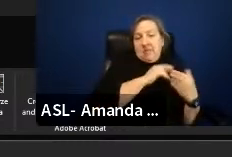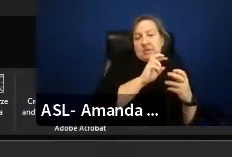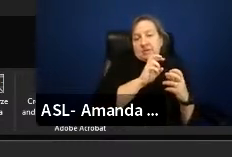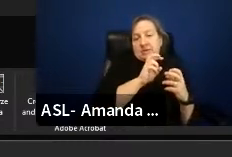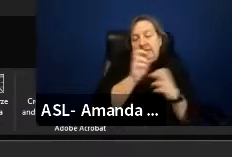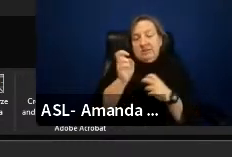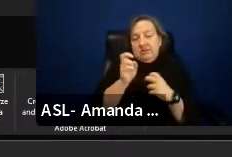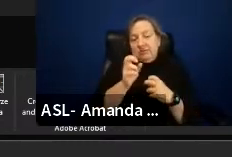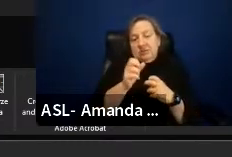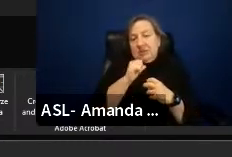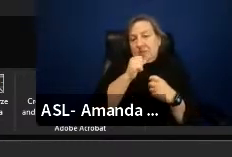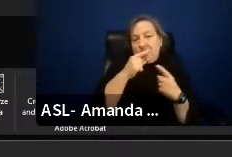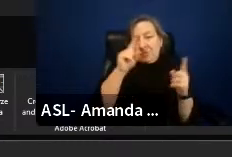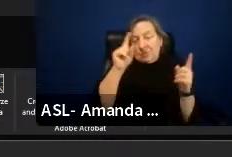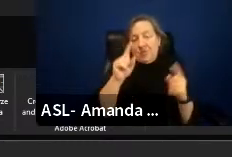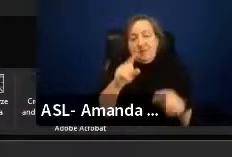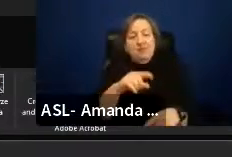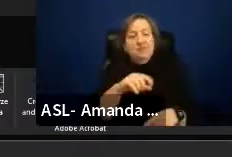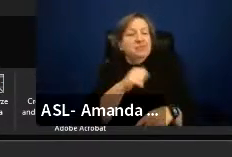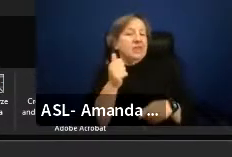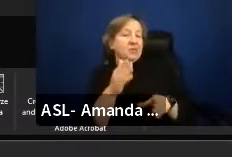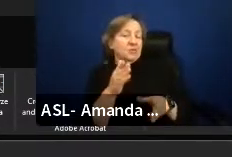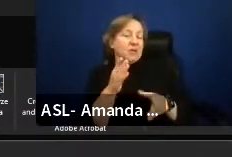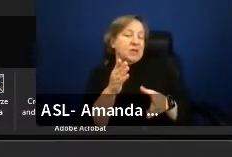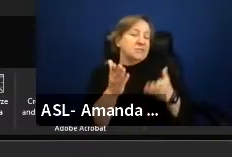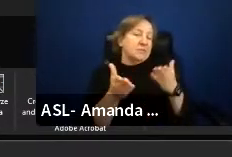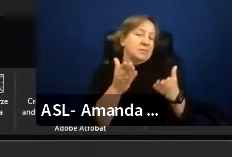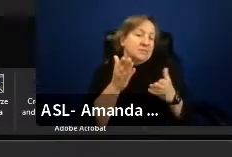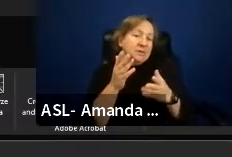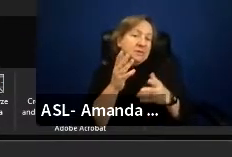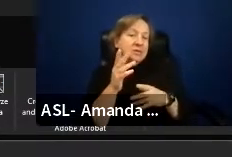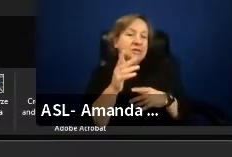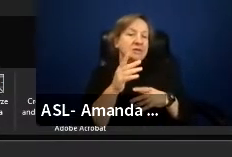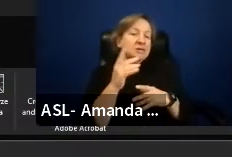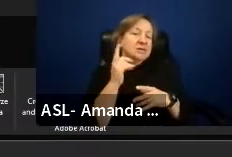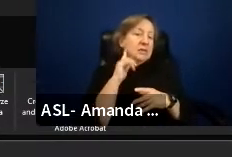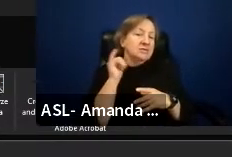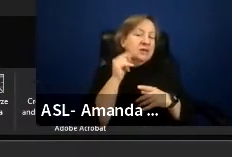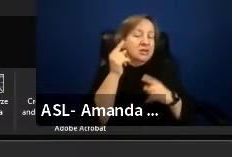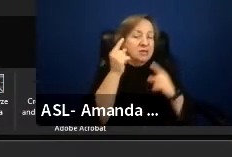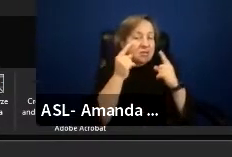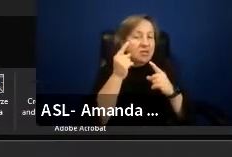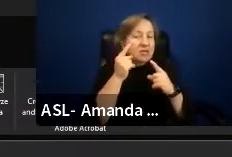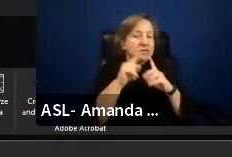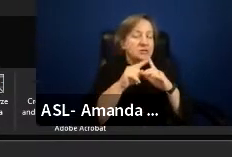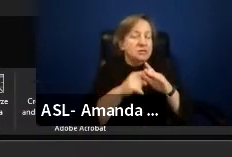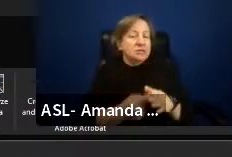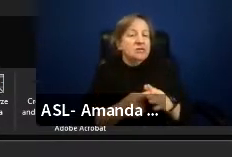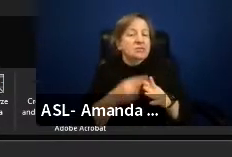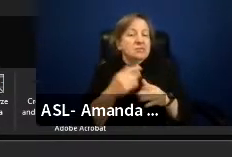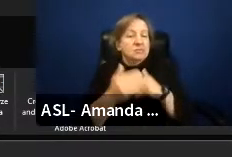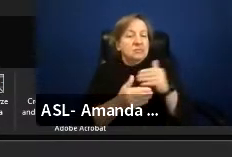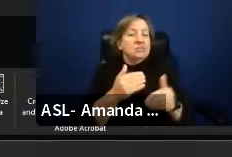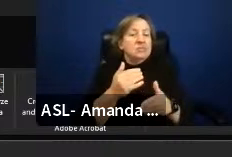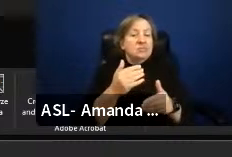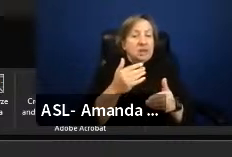not there's a way to, so what you're probably gonna react to is this, that sounds like the fox guarding the hen house. Yeah. Right, and so then is there a way